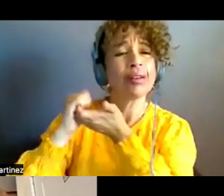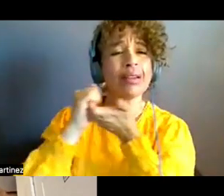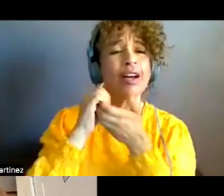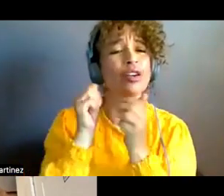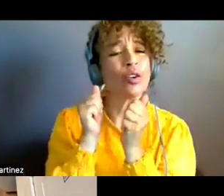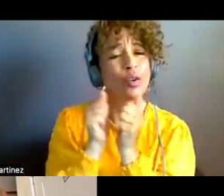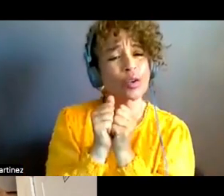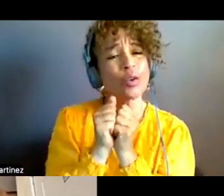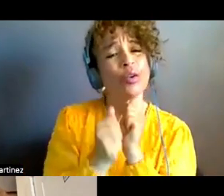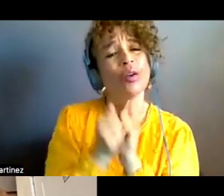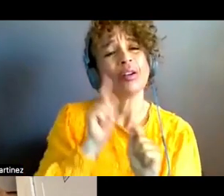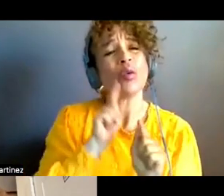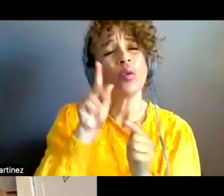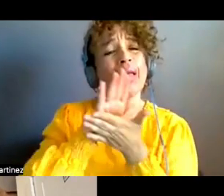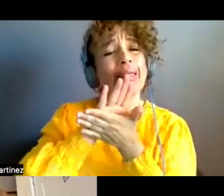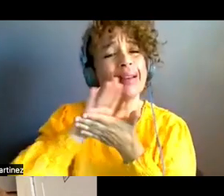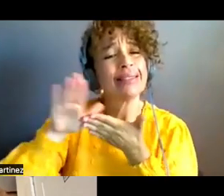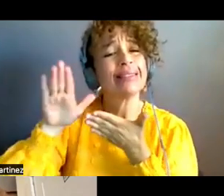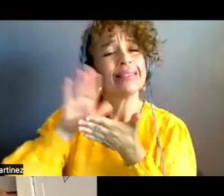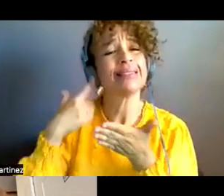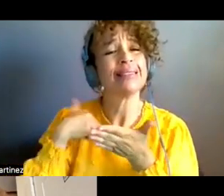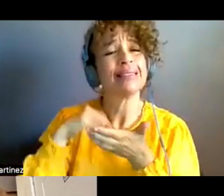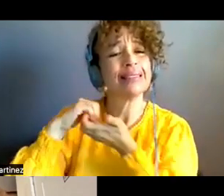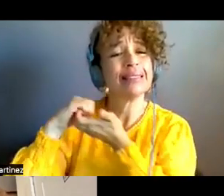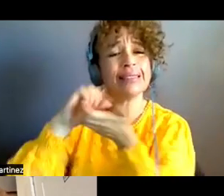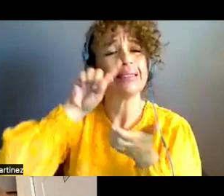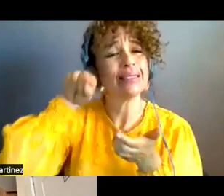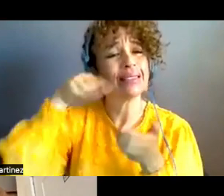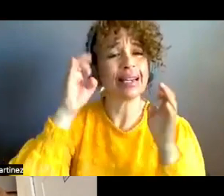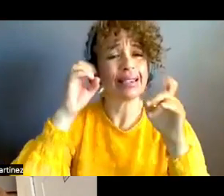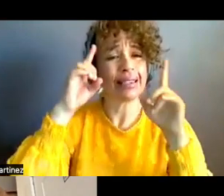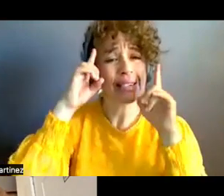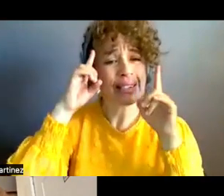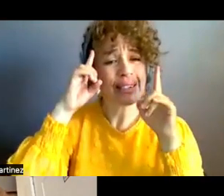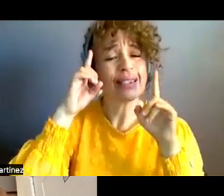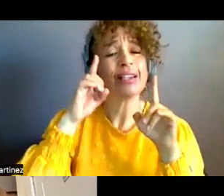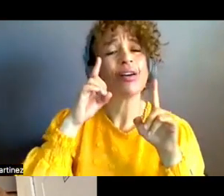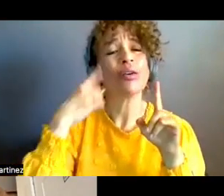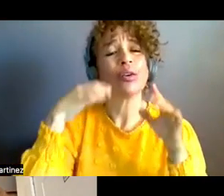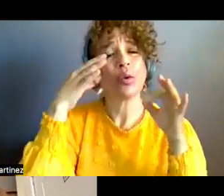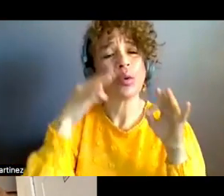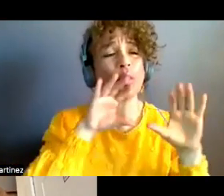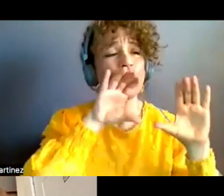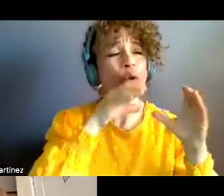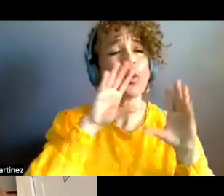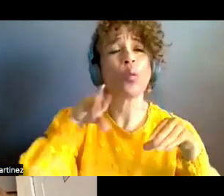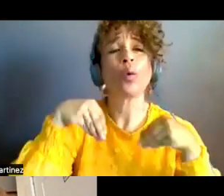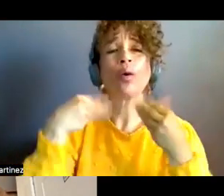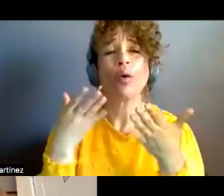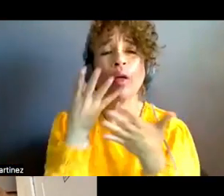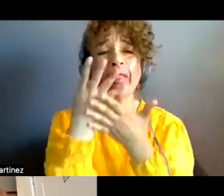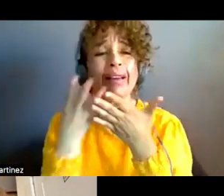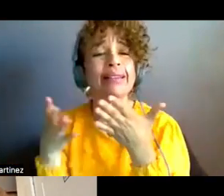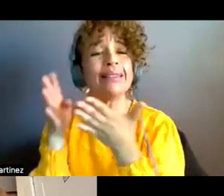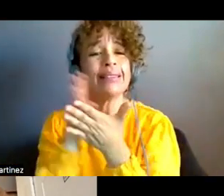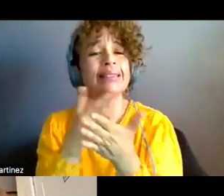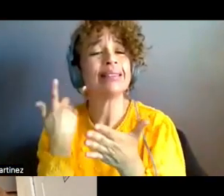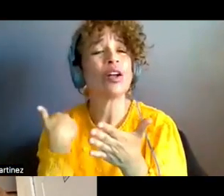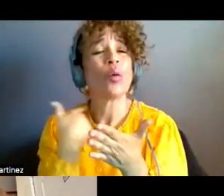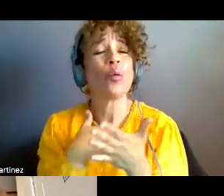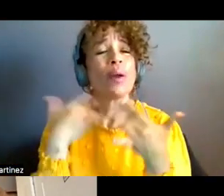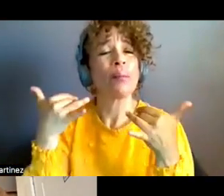one of the things that's really nice is that we collaborate not only academically, you know, deciding which courses to offer, the schedule, that, but we play